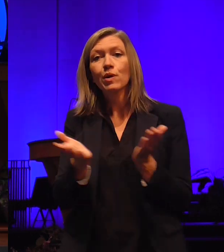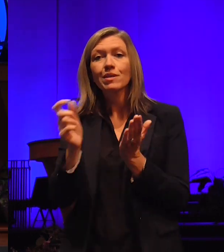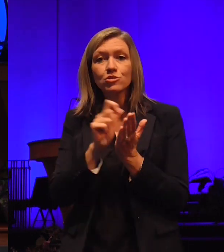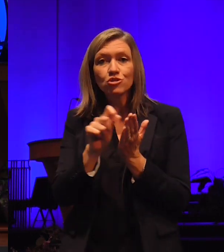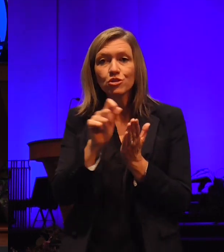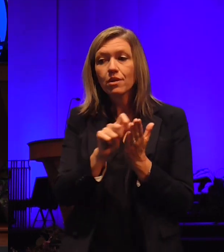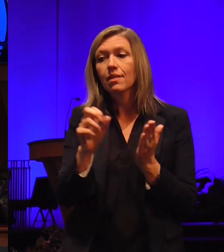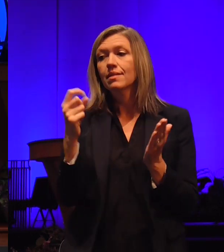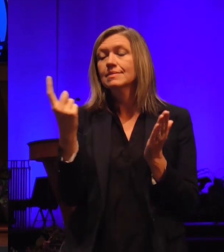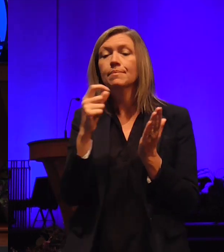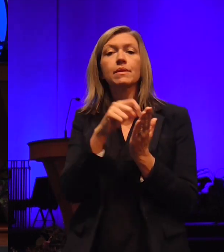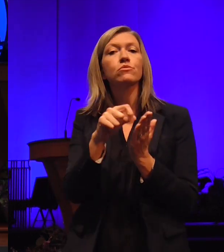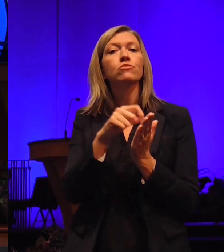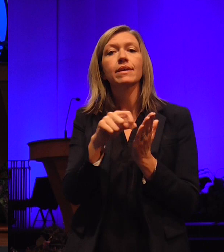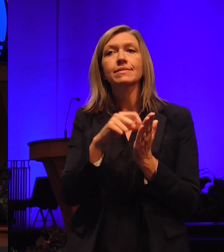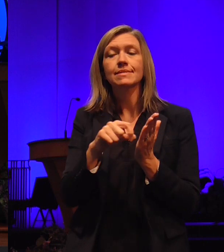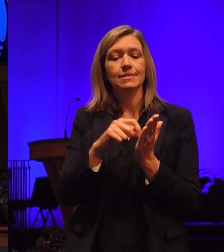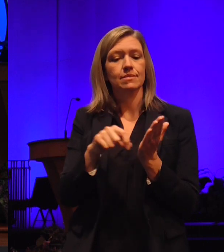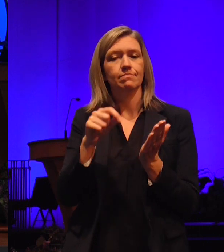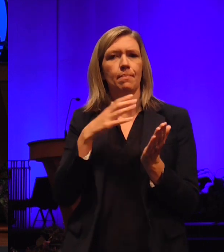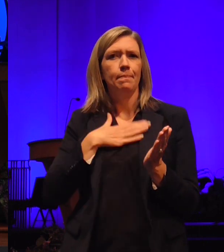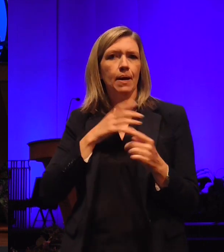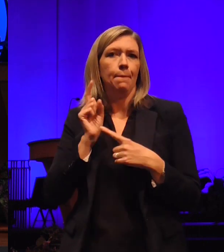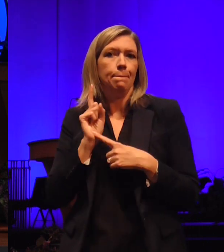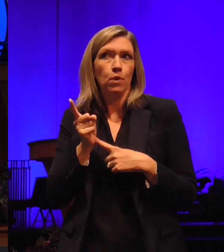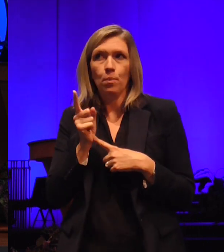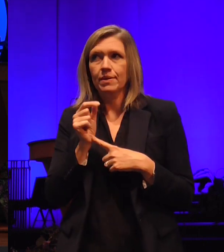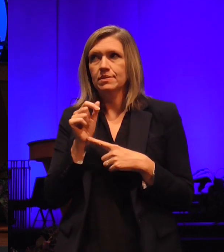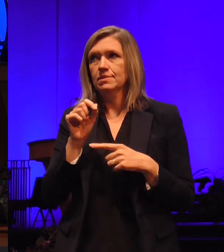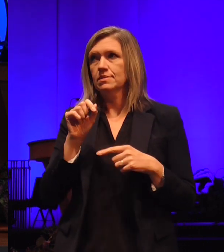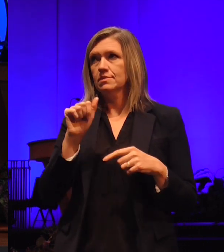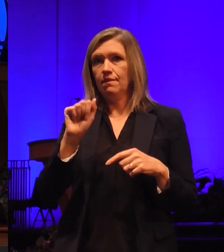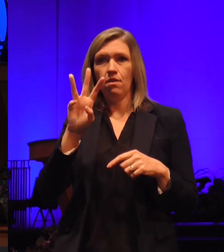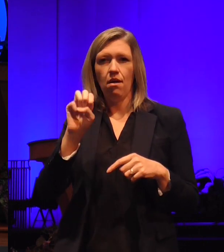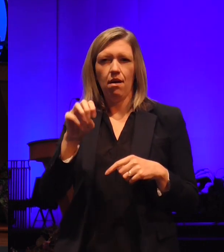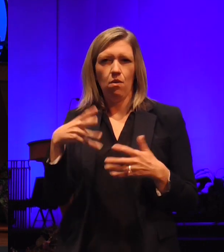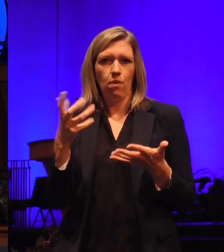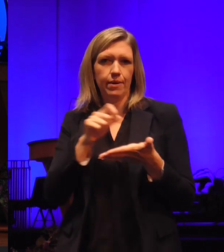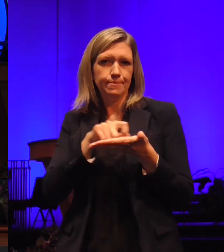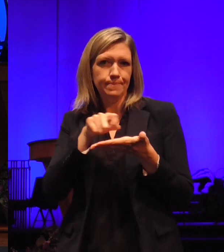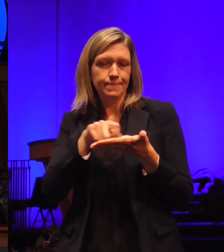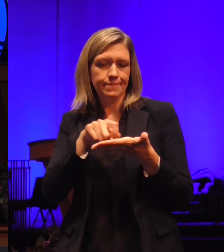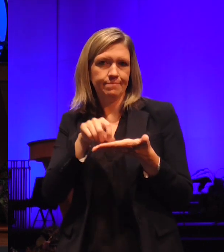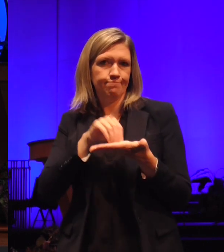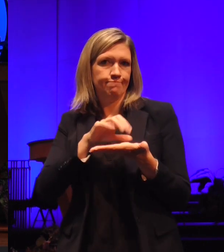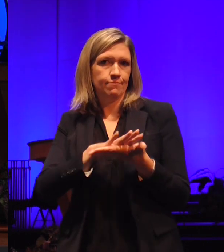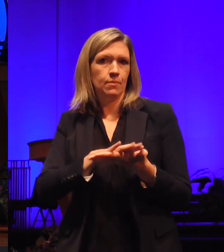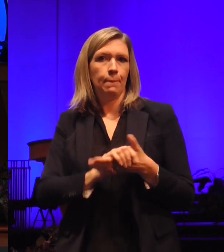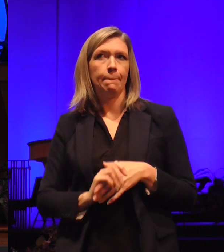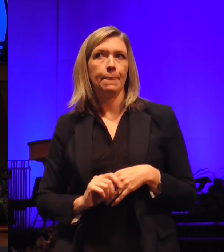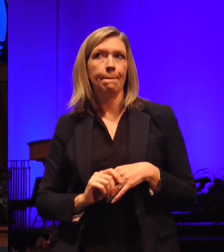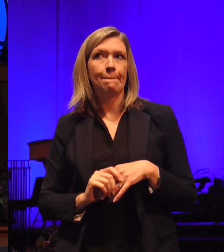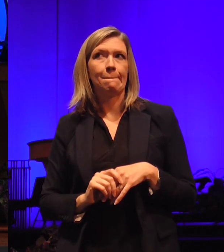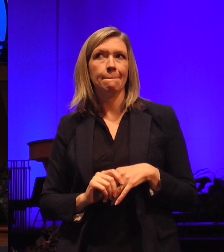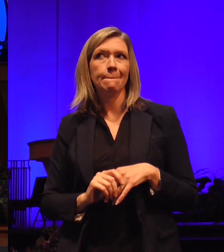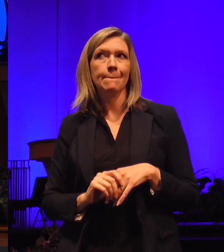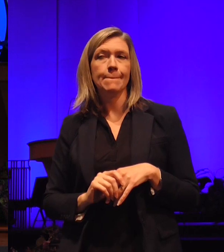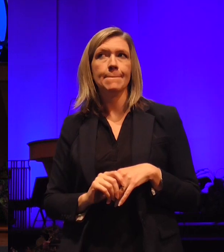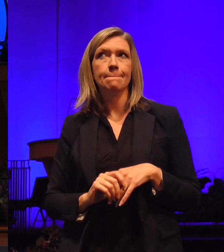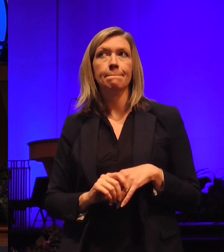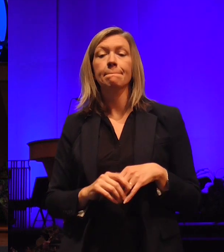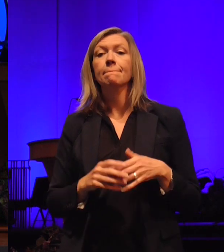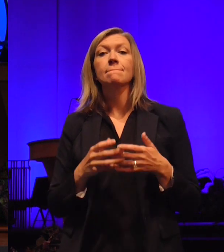write on, and write, what was my moment of awe today? In the end, you will